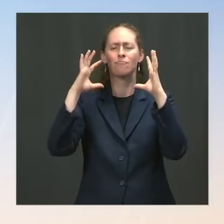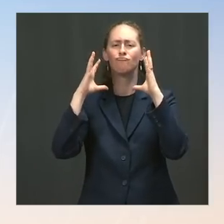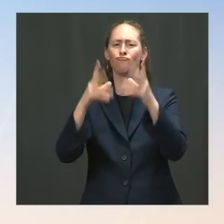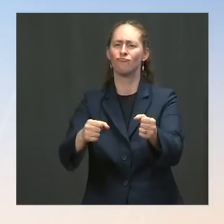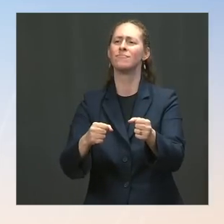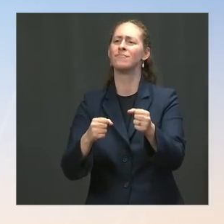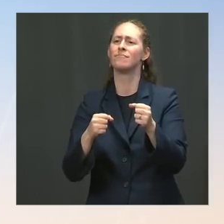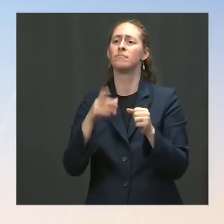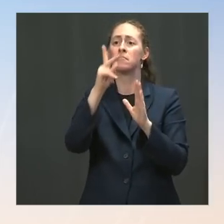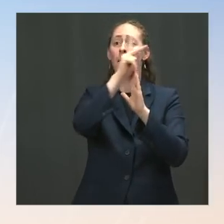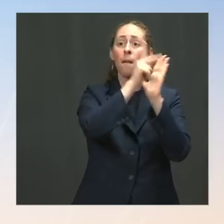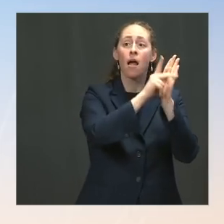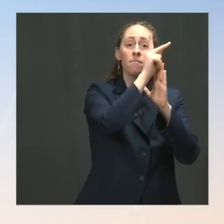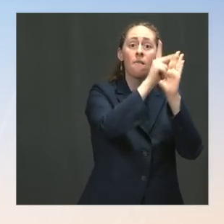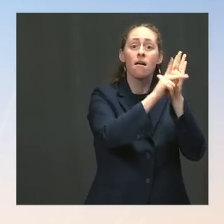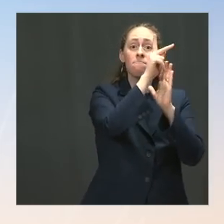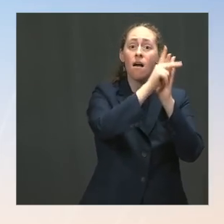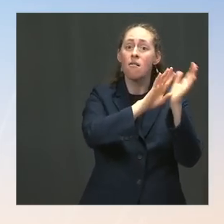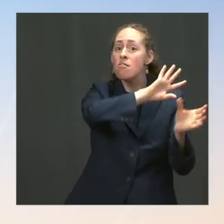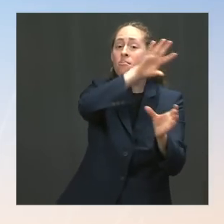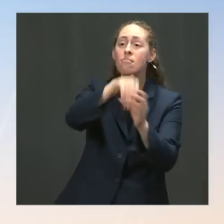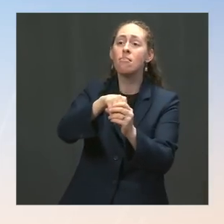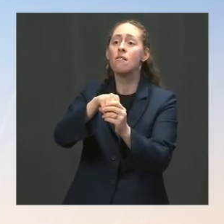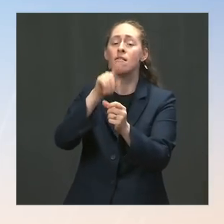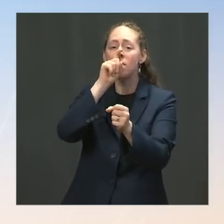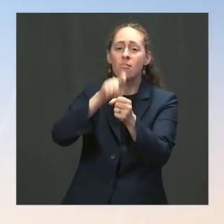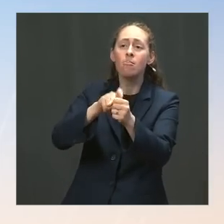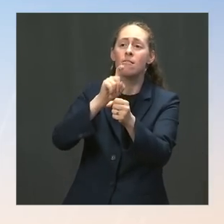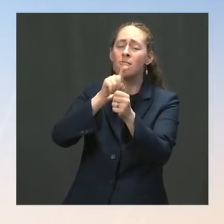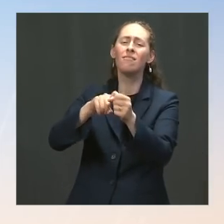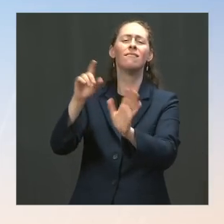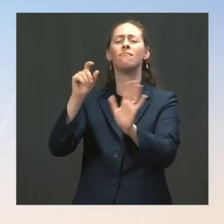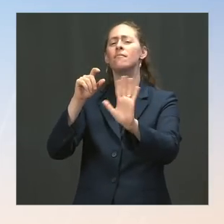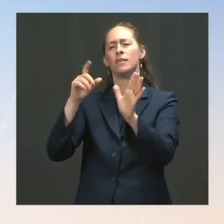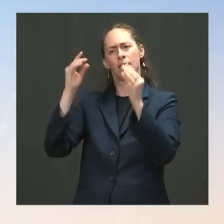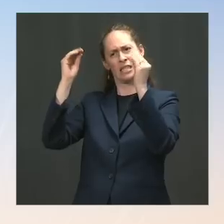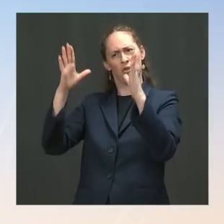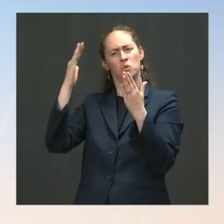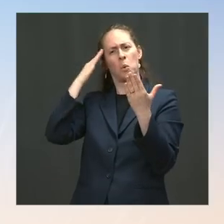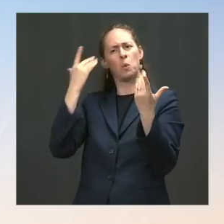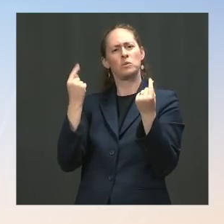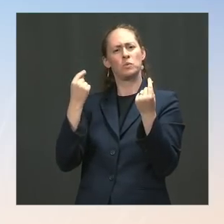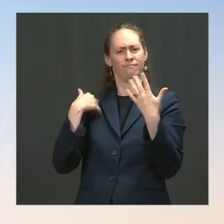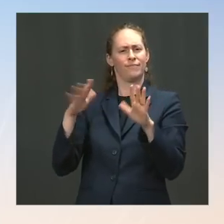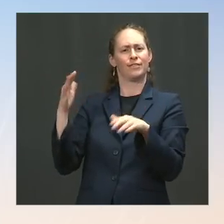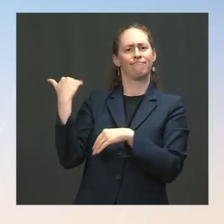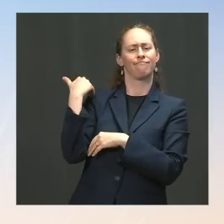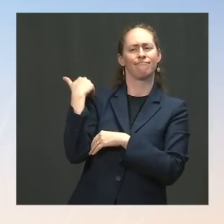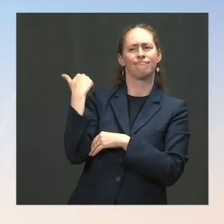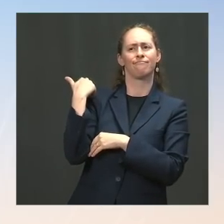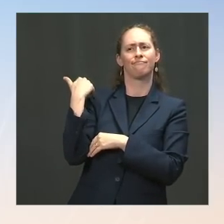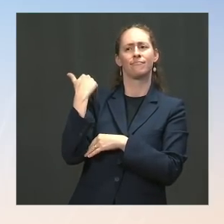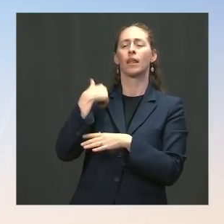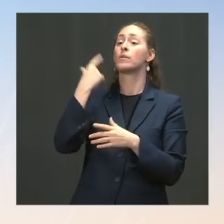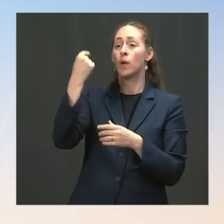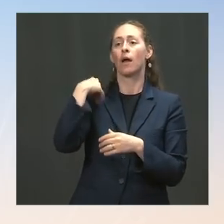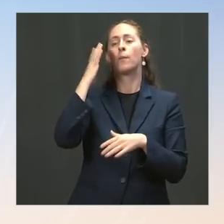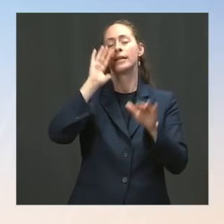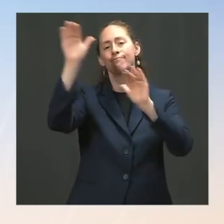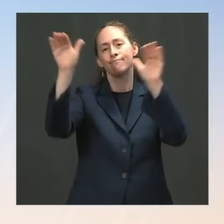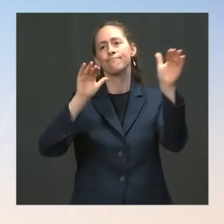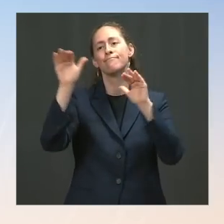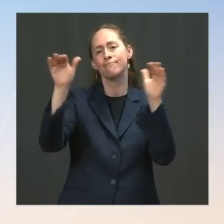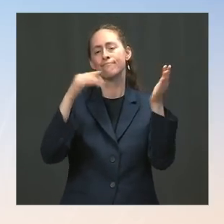this. Educators know what to do. We did it last year. So I have calls out to those states, but at the end of the day, I want to work with Texas. I want to